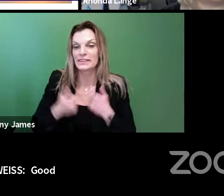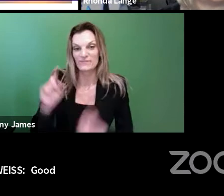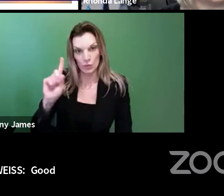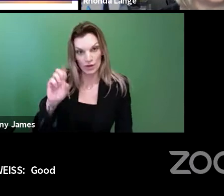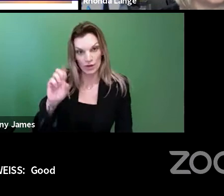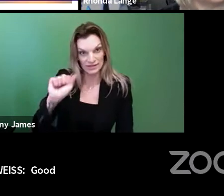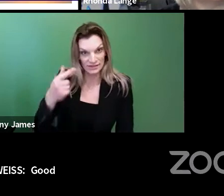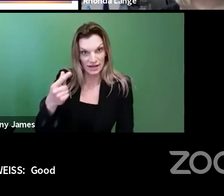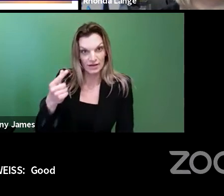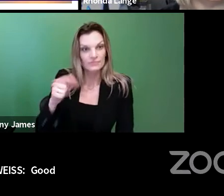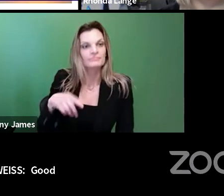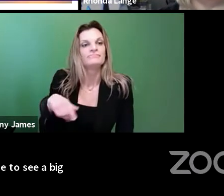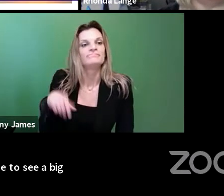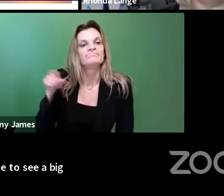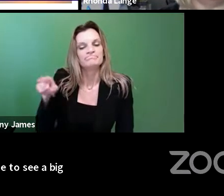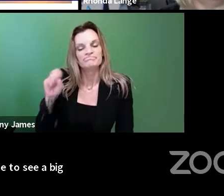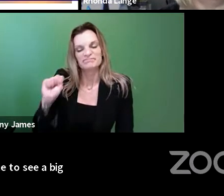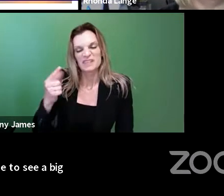in Saginaw.